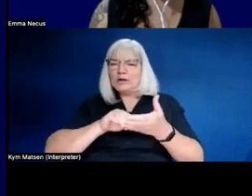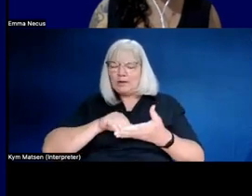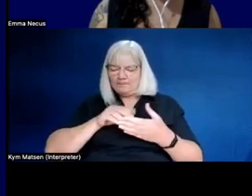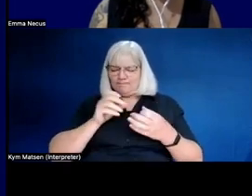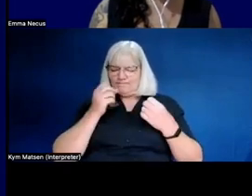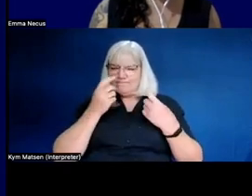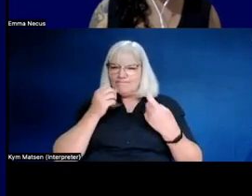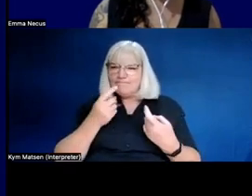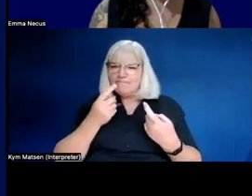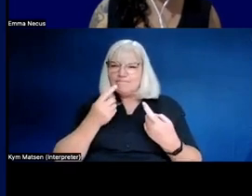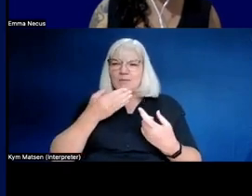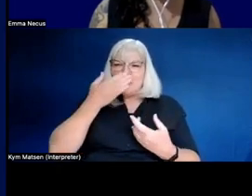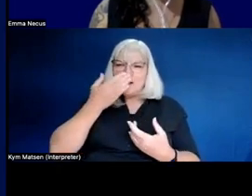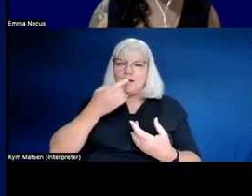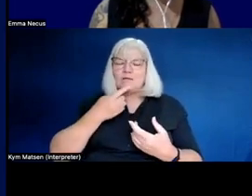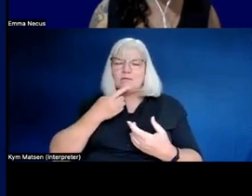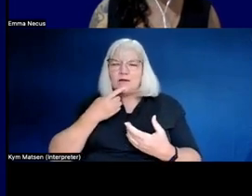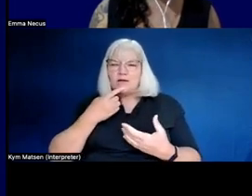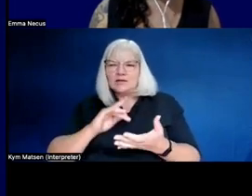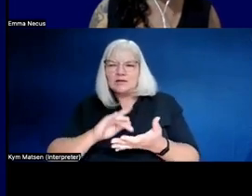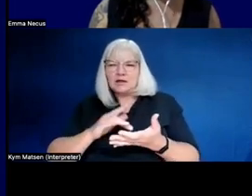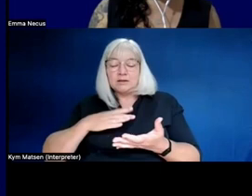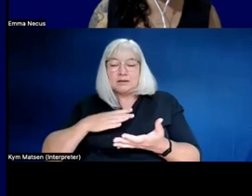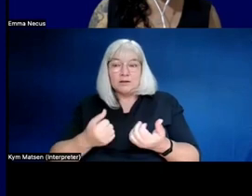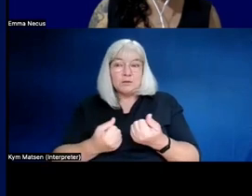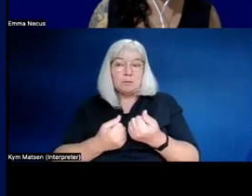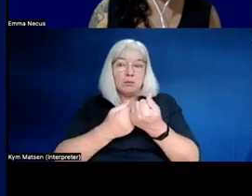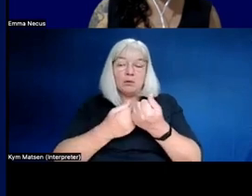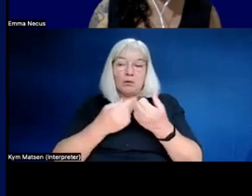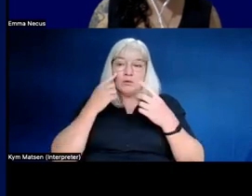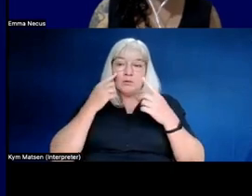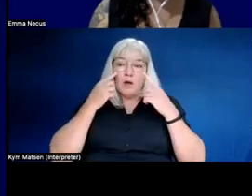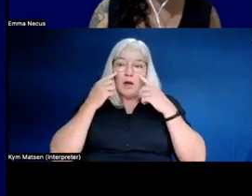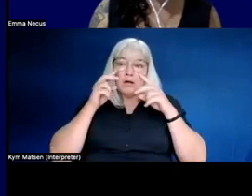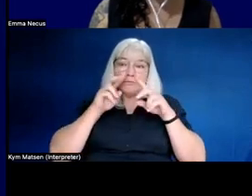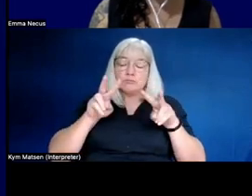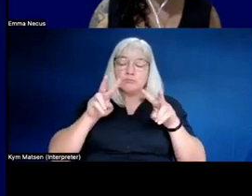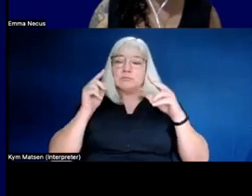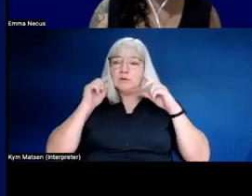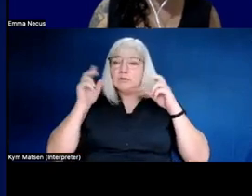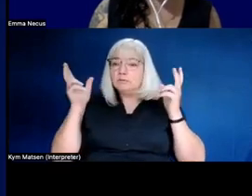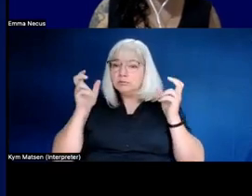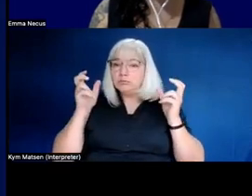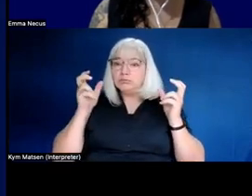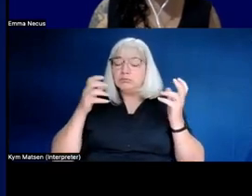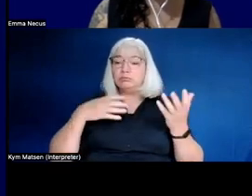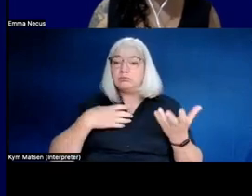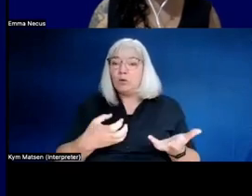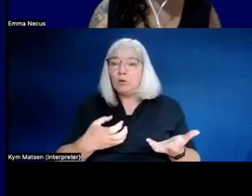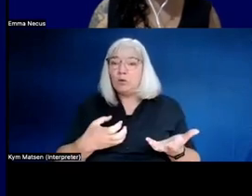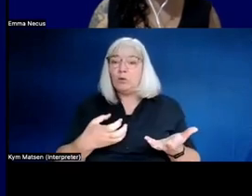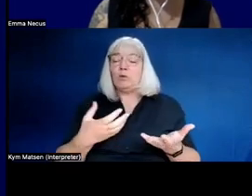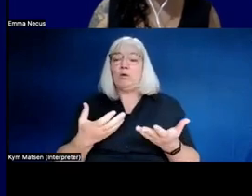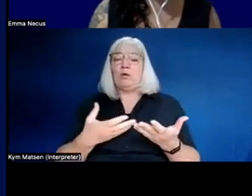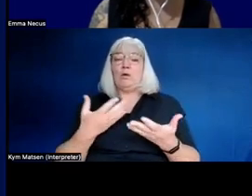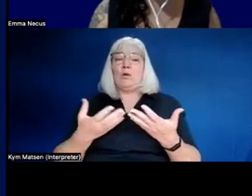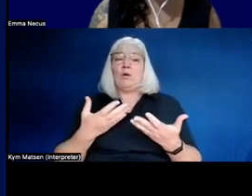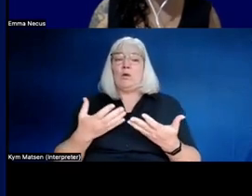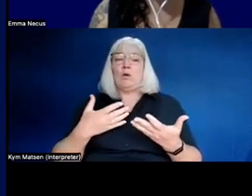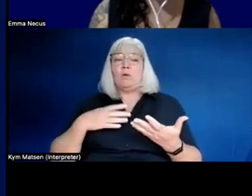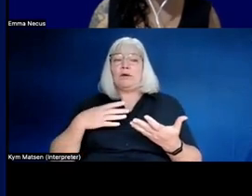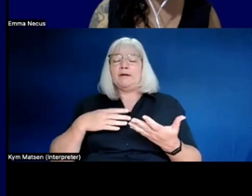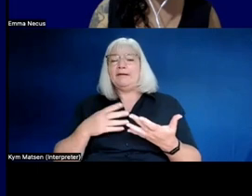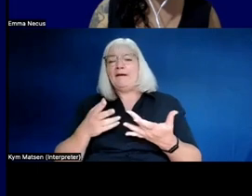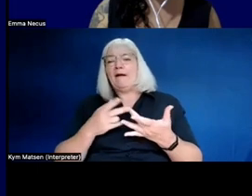need to support vision and hearing access in some way? Or do we need to use another sense to compensate for the vision and